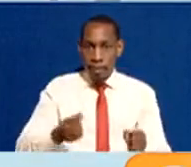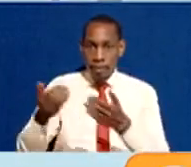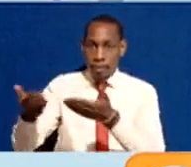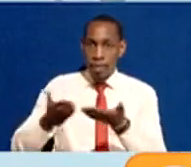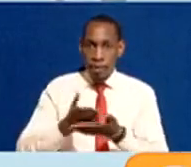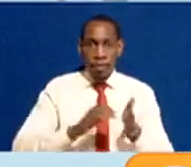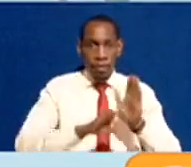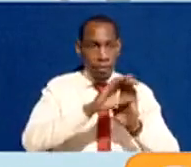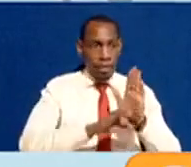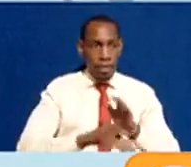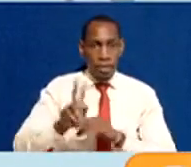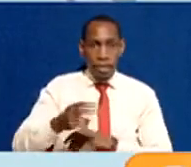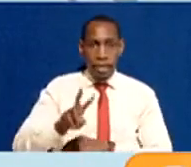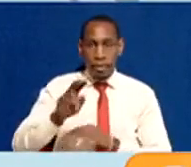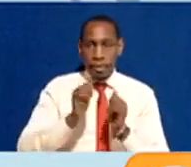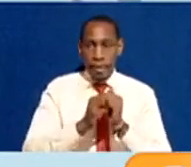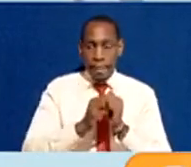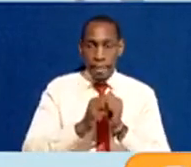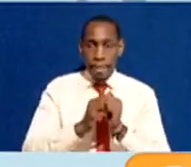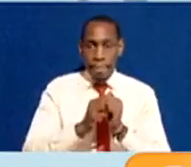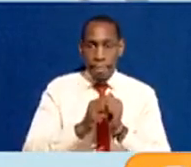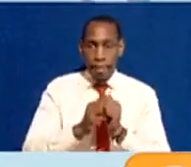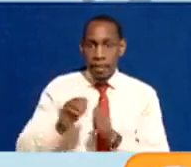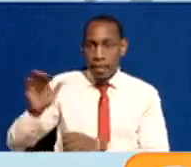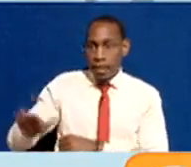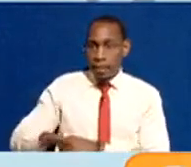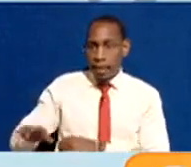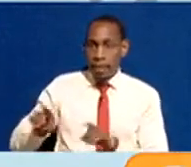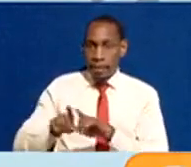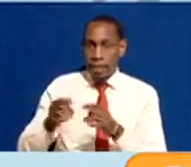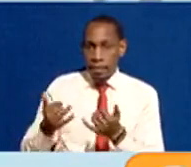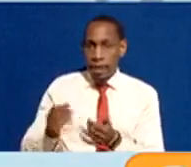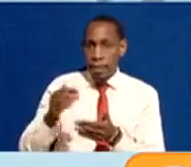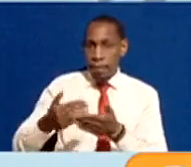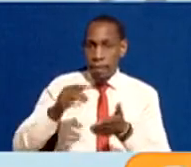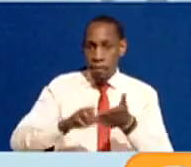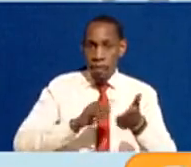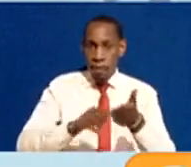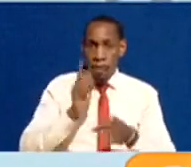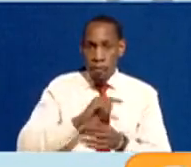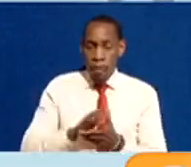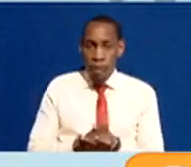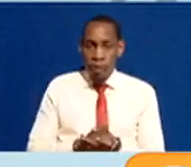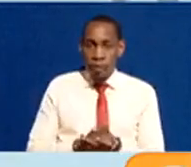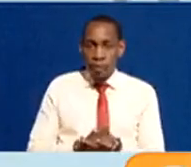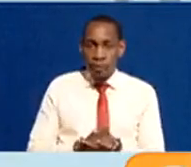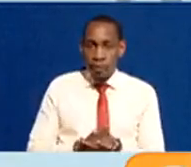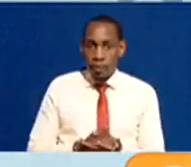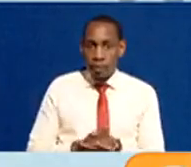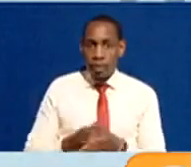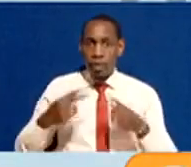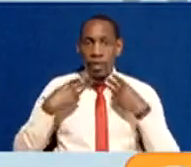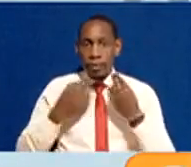the Constitution of Kenya 2010. A parliament, though, that has been accused of being subservient to the whims